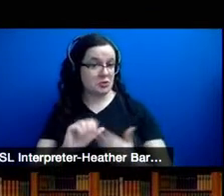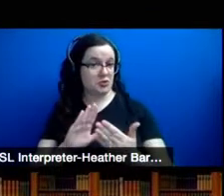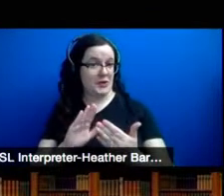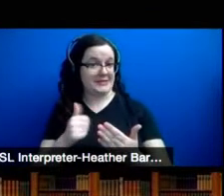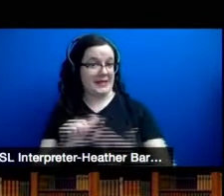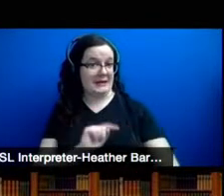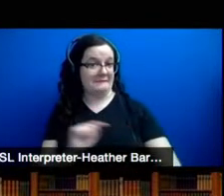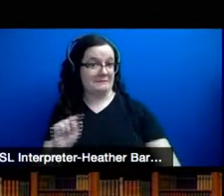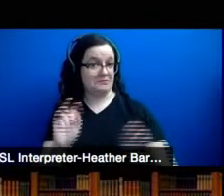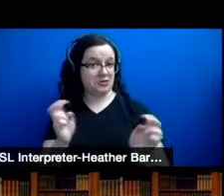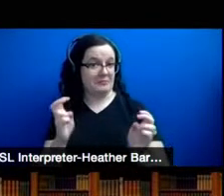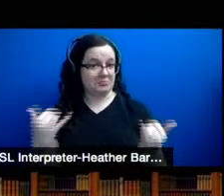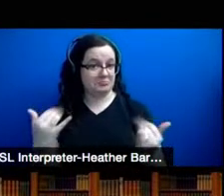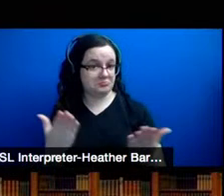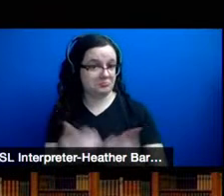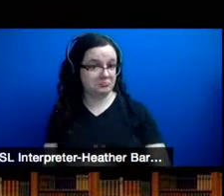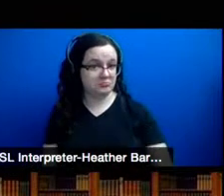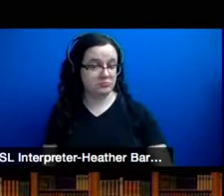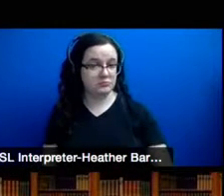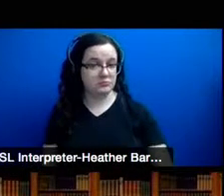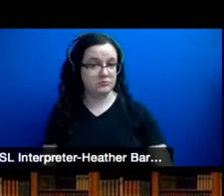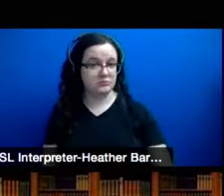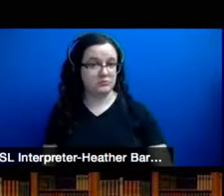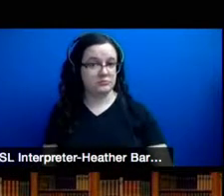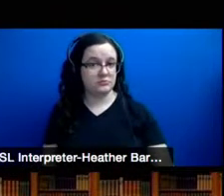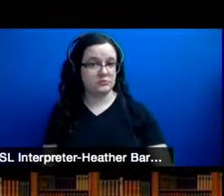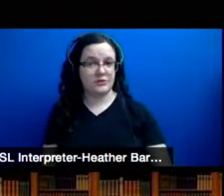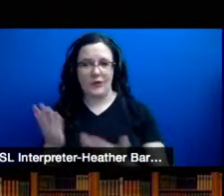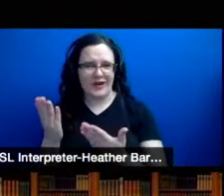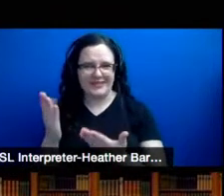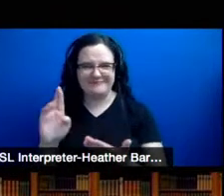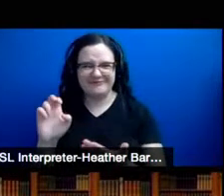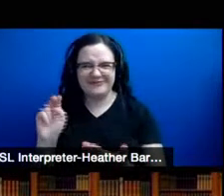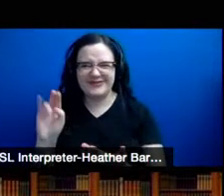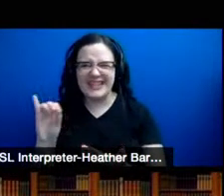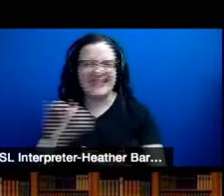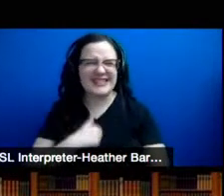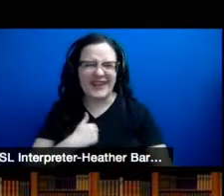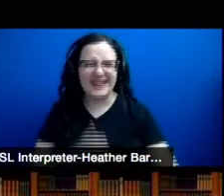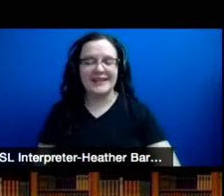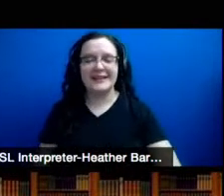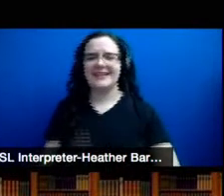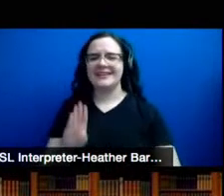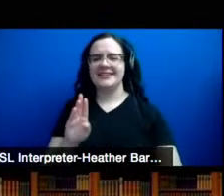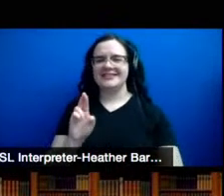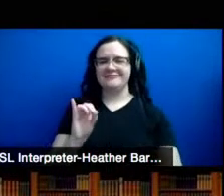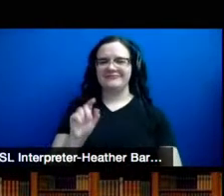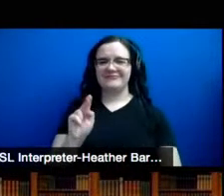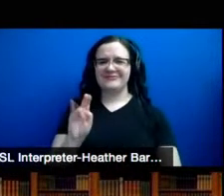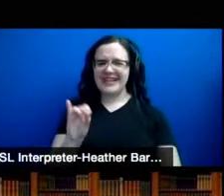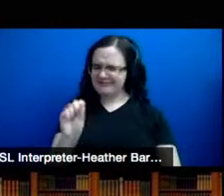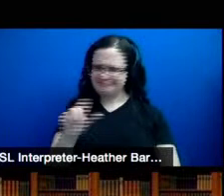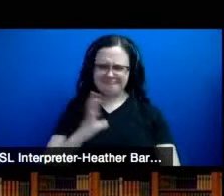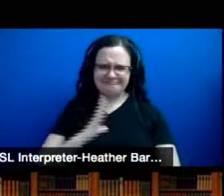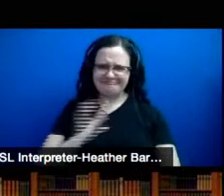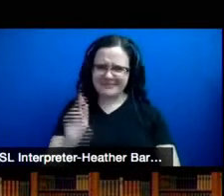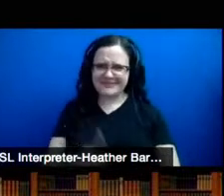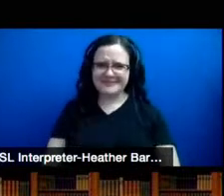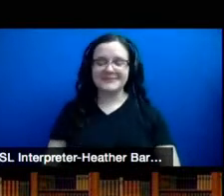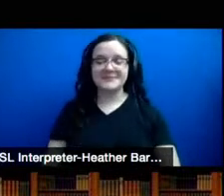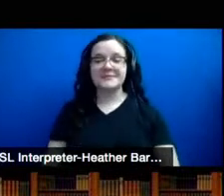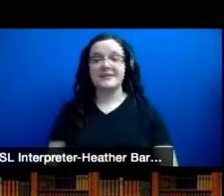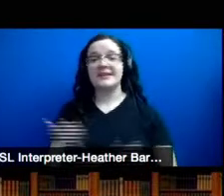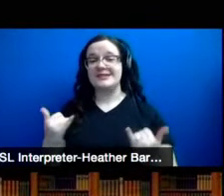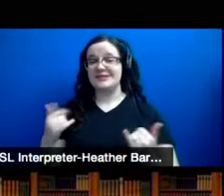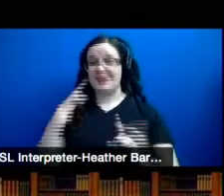point? In terms of the, So or Brittany, I'm sorry. Oh, yeah, that's okay. So at this point, we